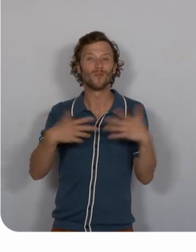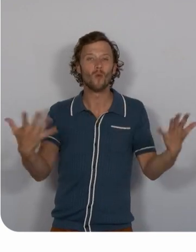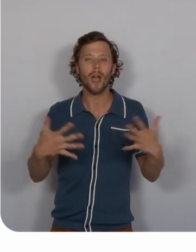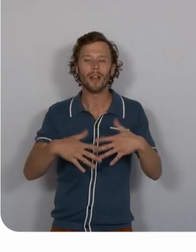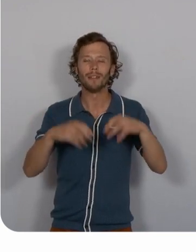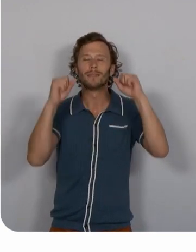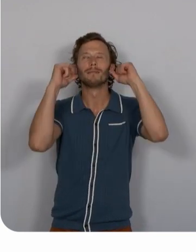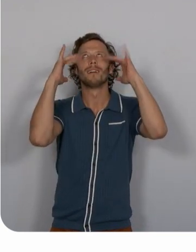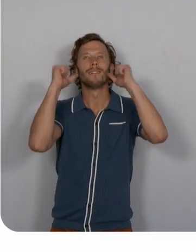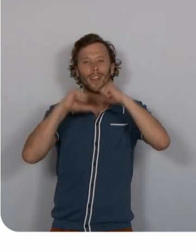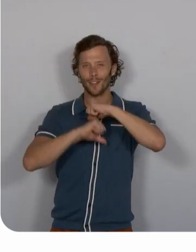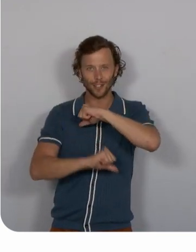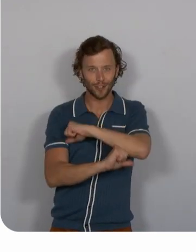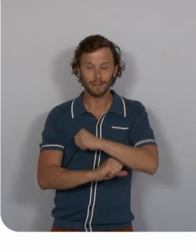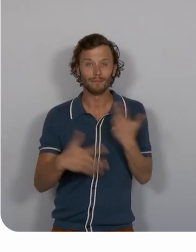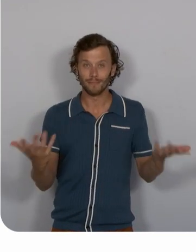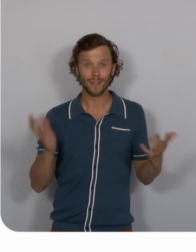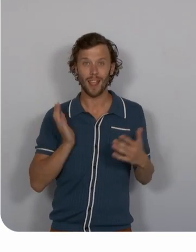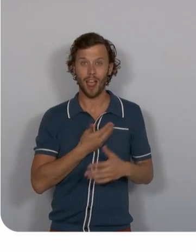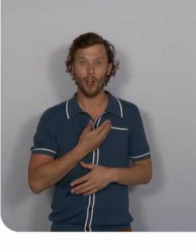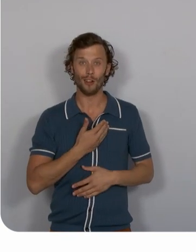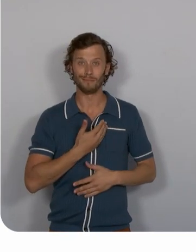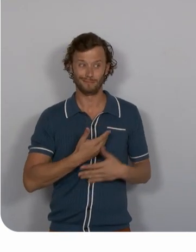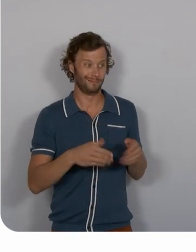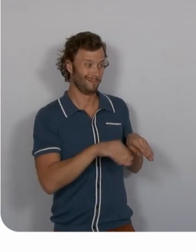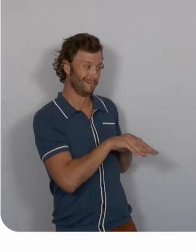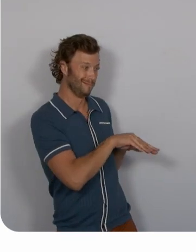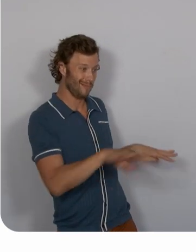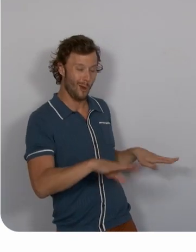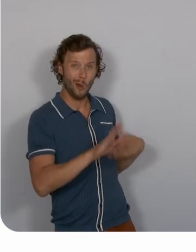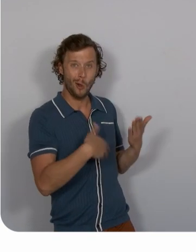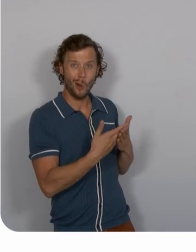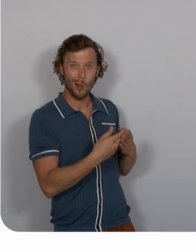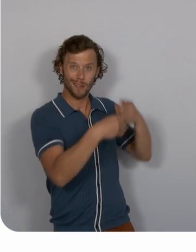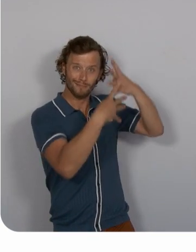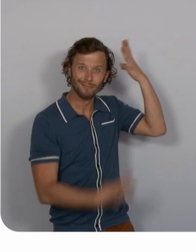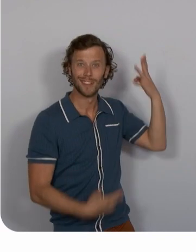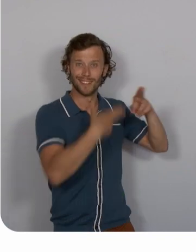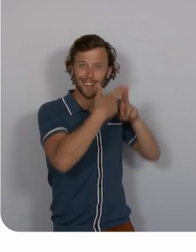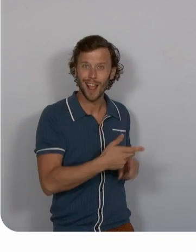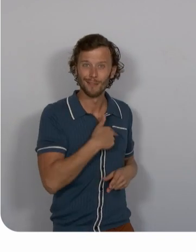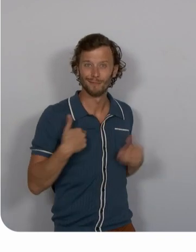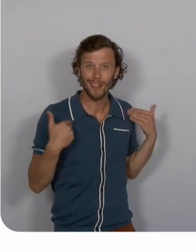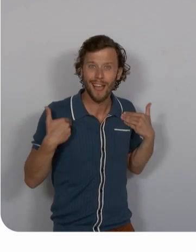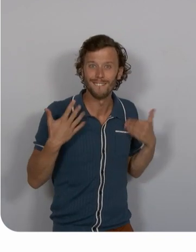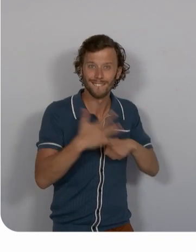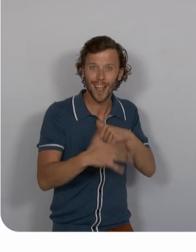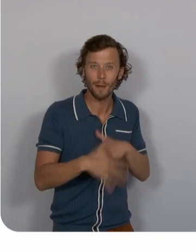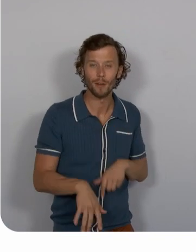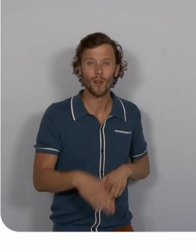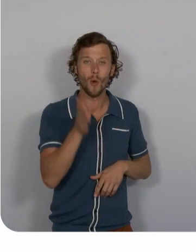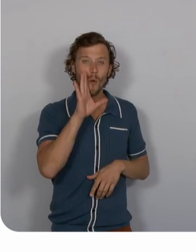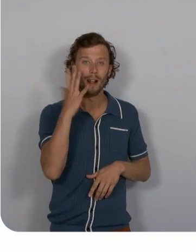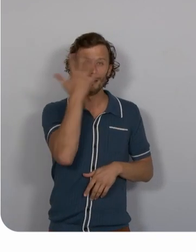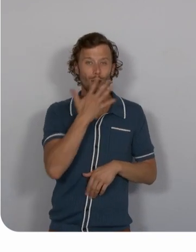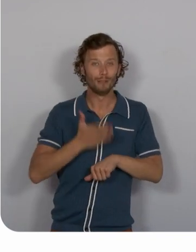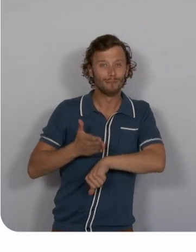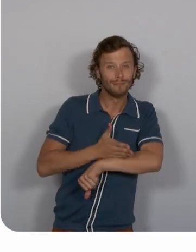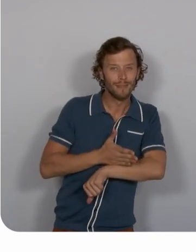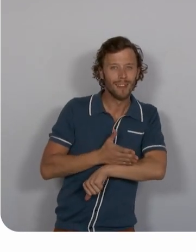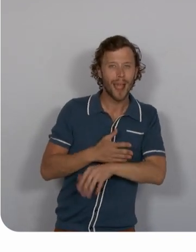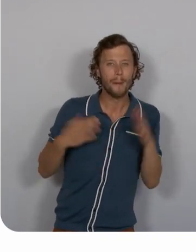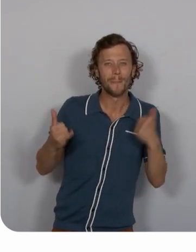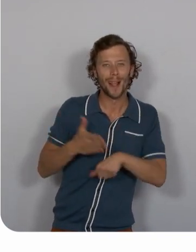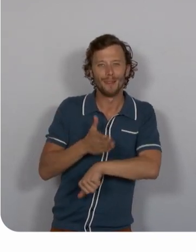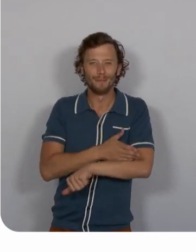foundation, the entire Quest library. And it will look better and play better thanks to next-generation hardware. Let's